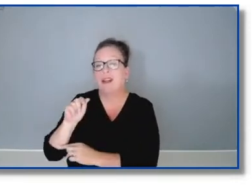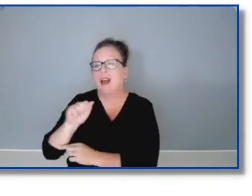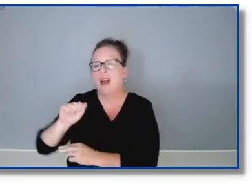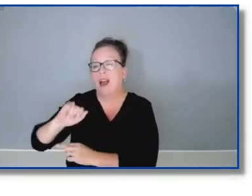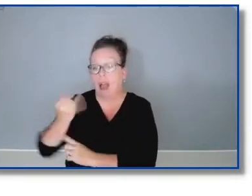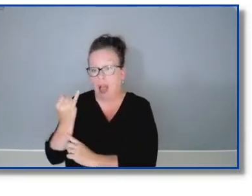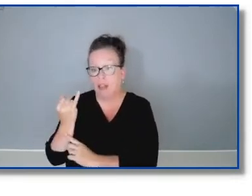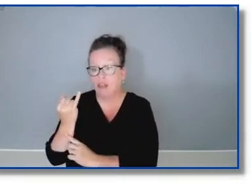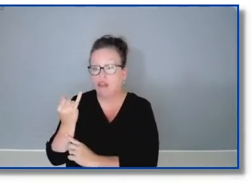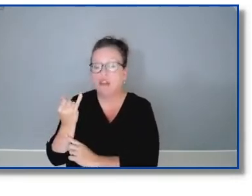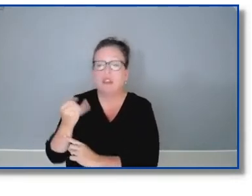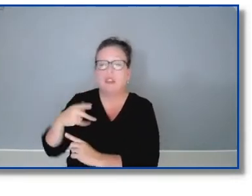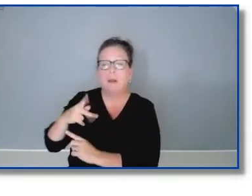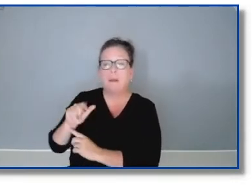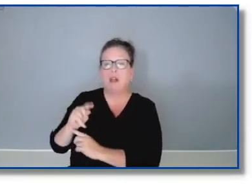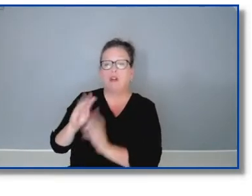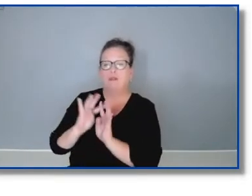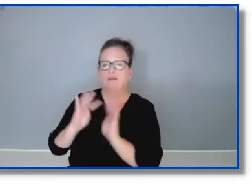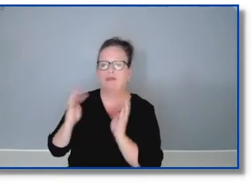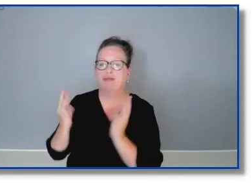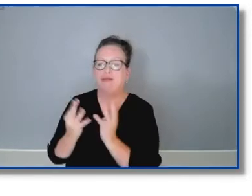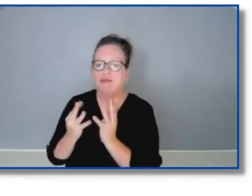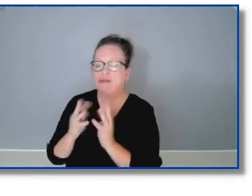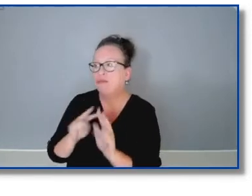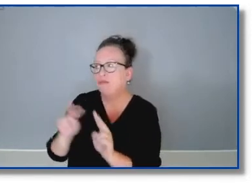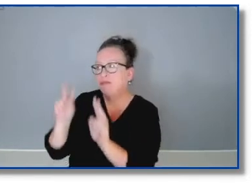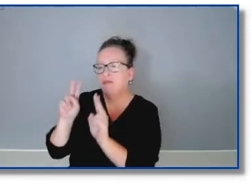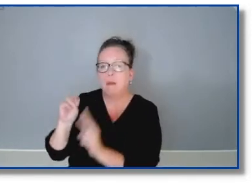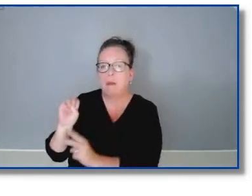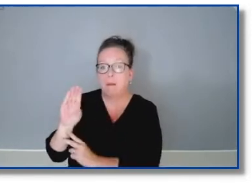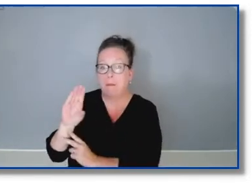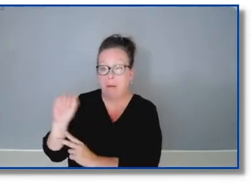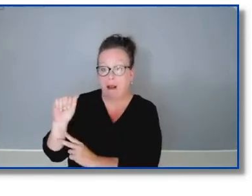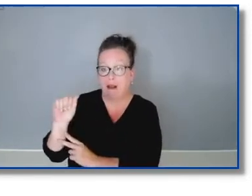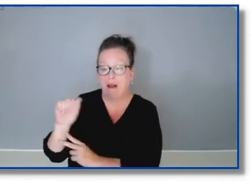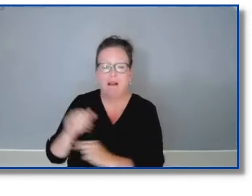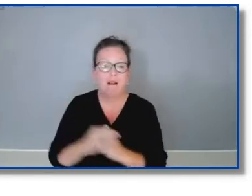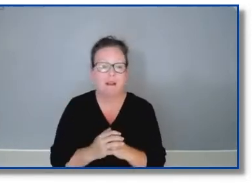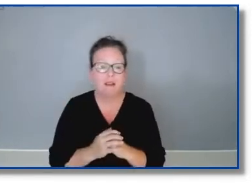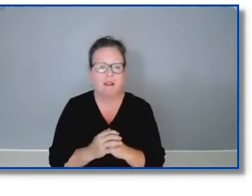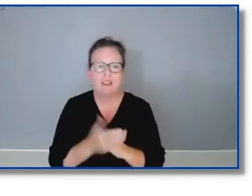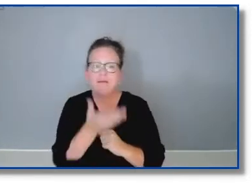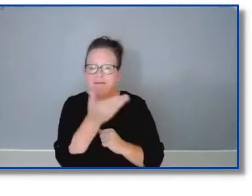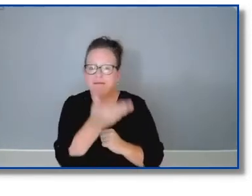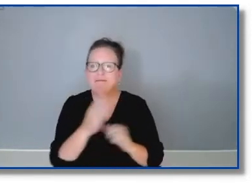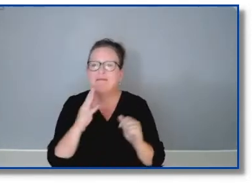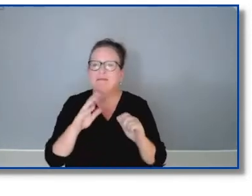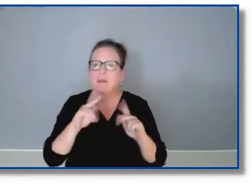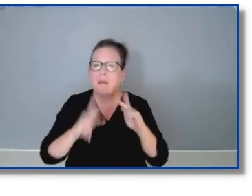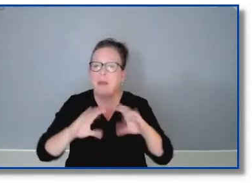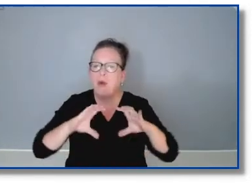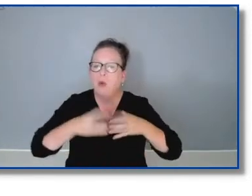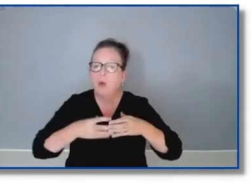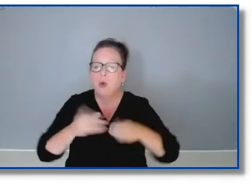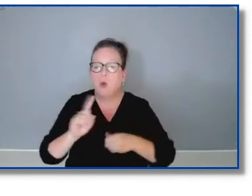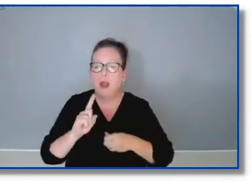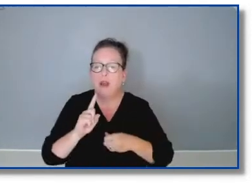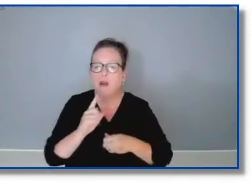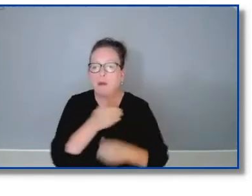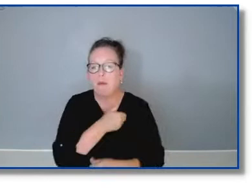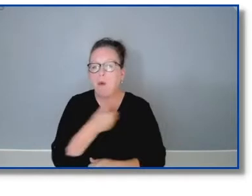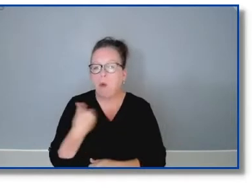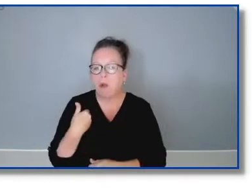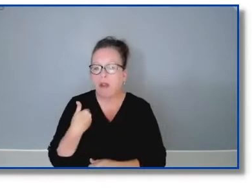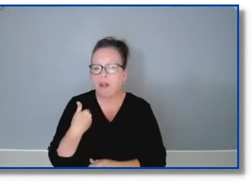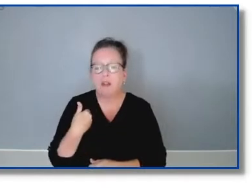pilgrims circling the Kaaba in Mecca. This is a crowd of people in Poland during the women's strike, forming